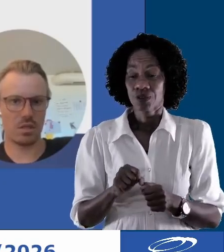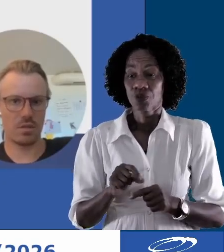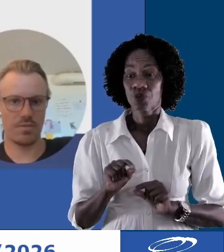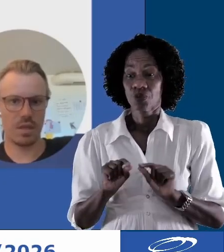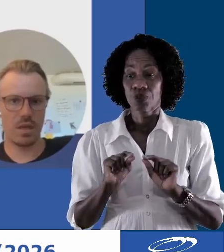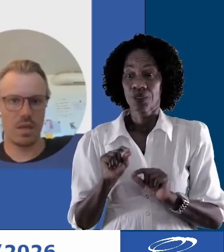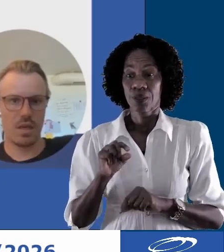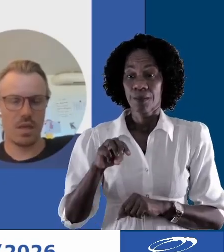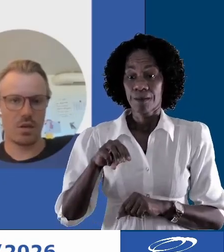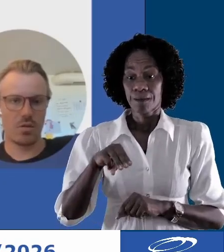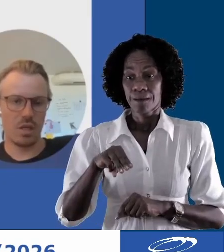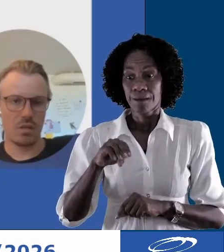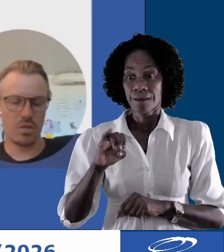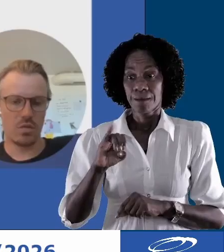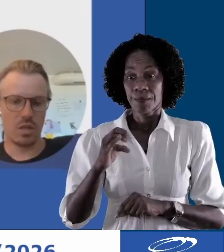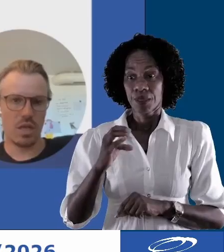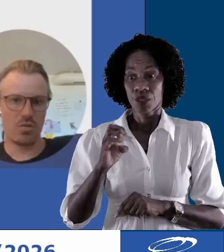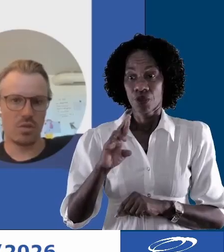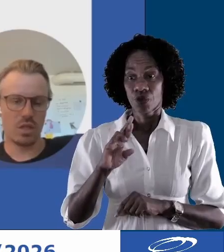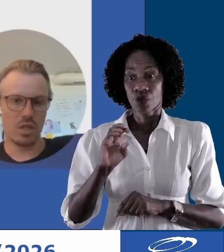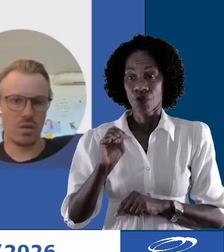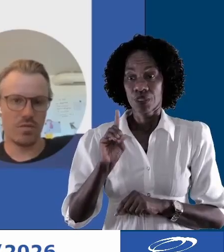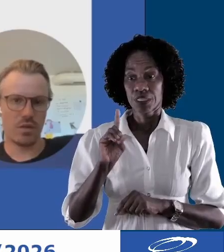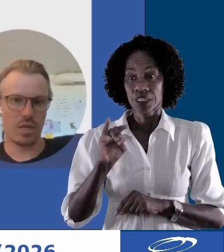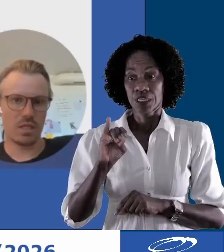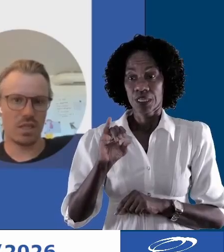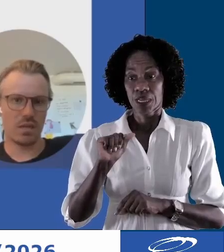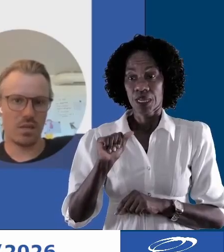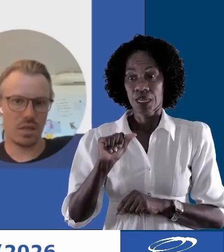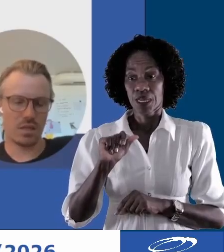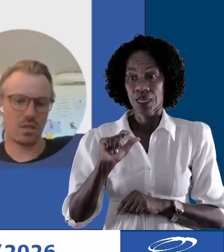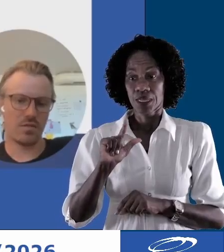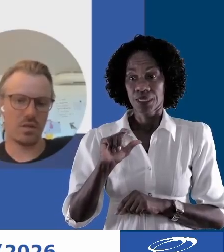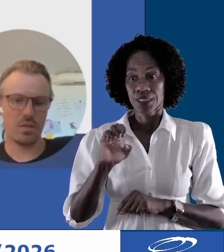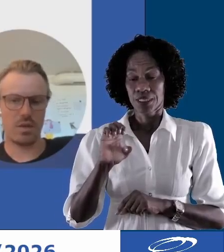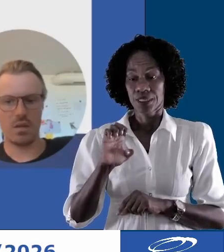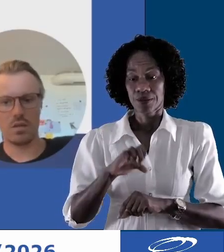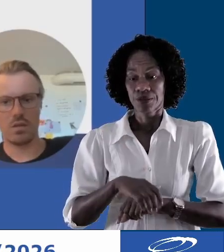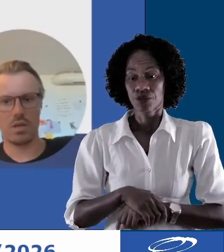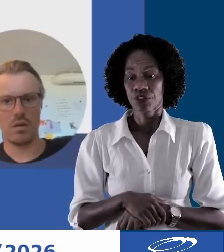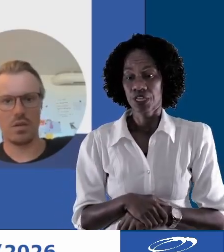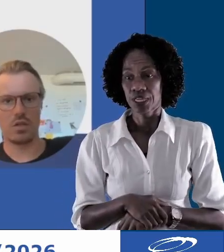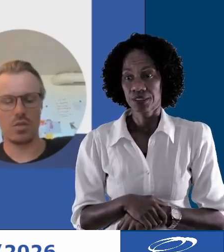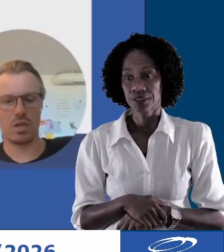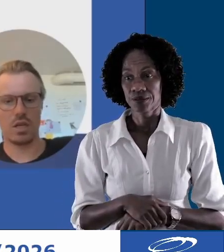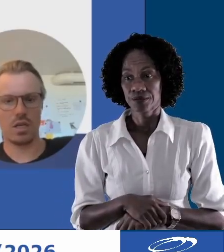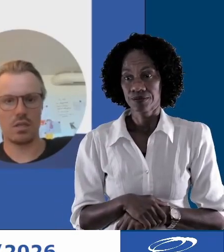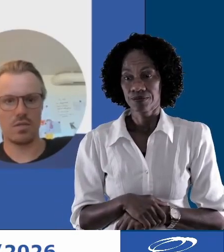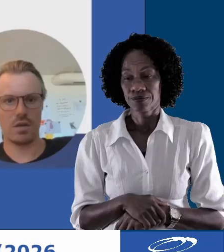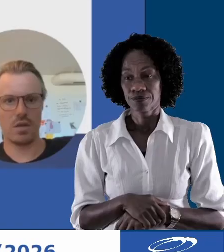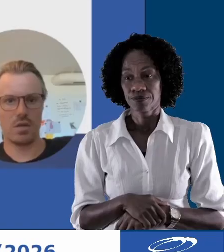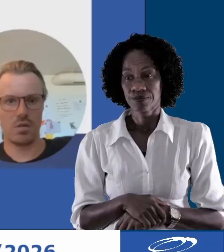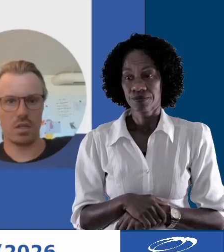microdialysis. And a correlation between the AUC of vancomycin and the thickness of this pathological area showed a